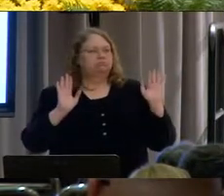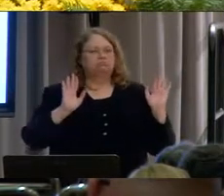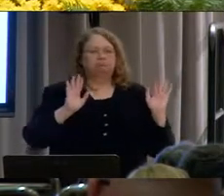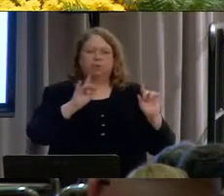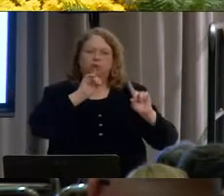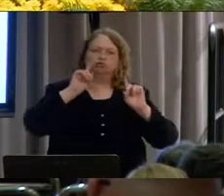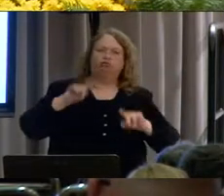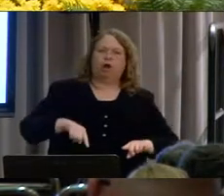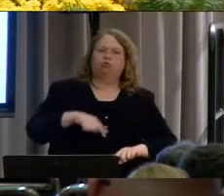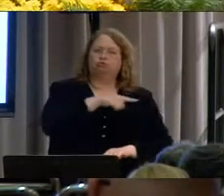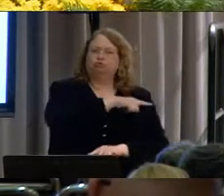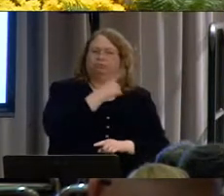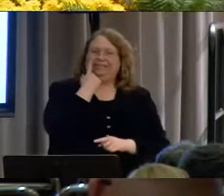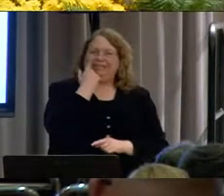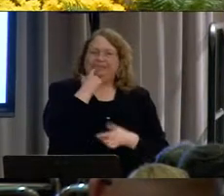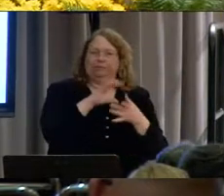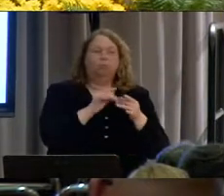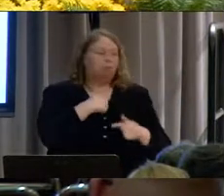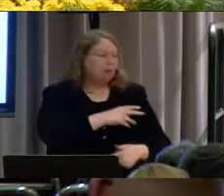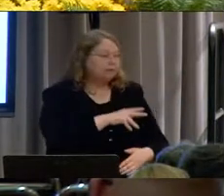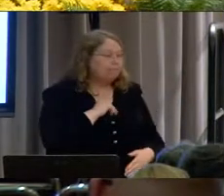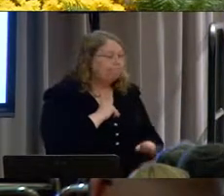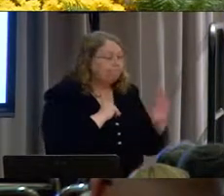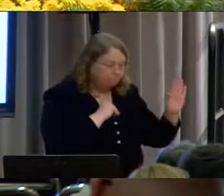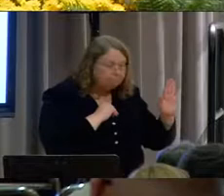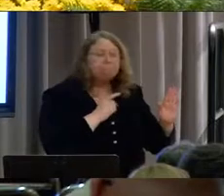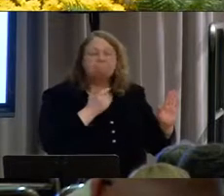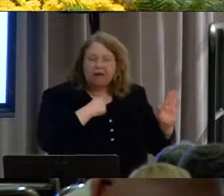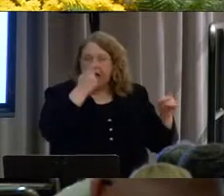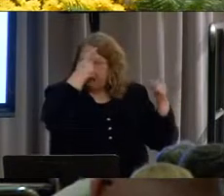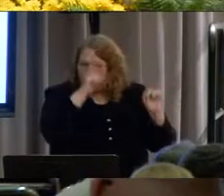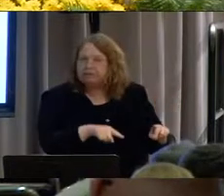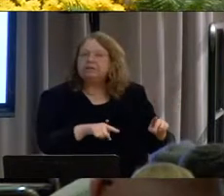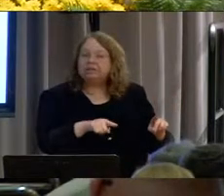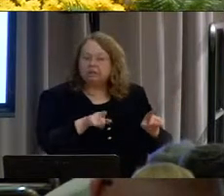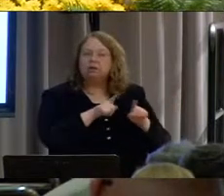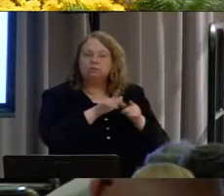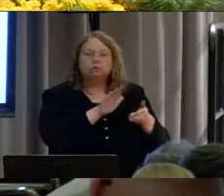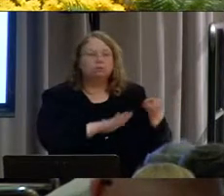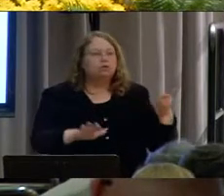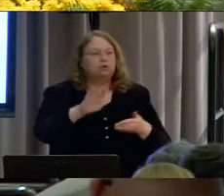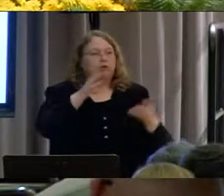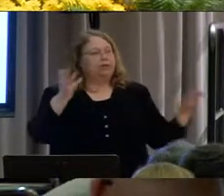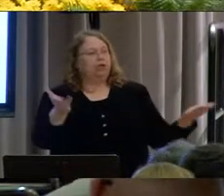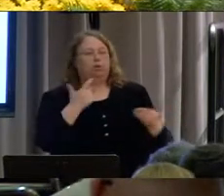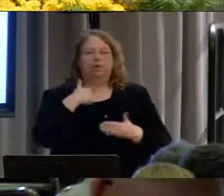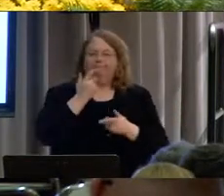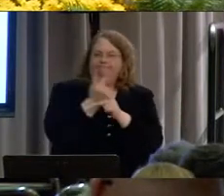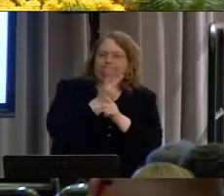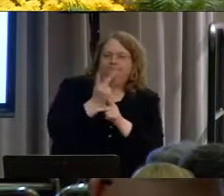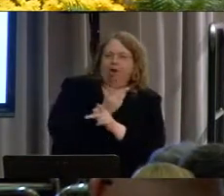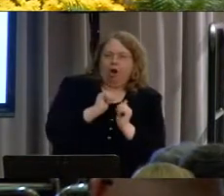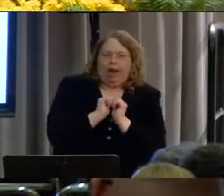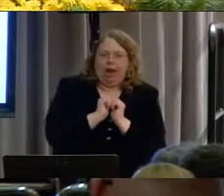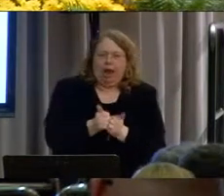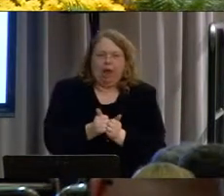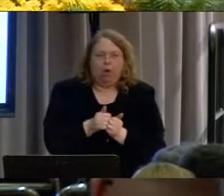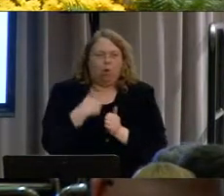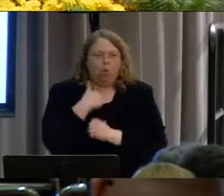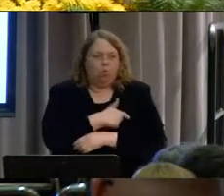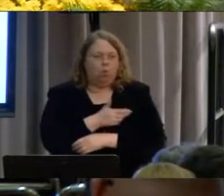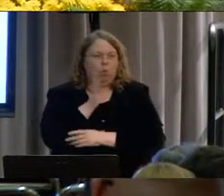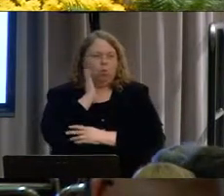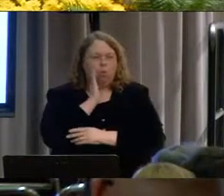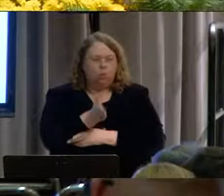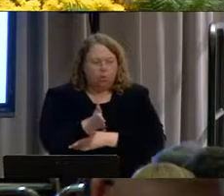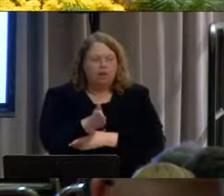charge that you've kind of given us, which I accept, by the way. I do think we absolutely, as the colleges in town, need to figure out how we're going